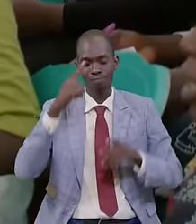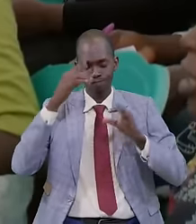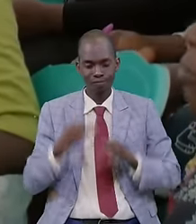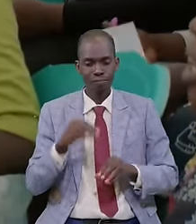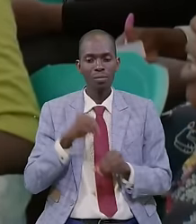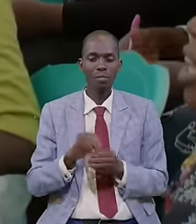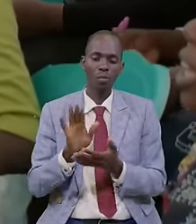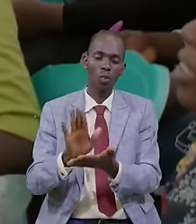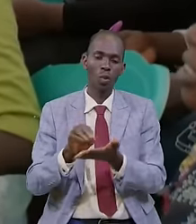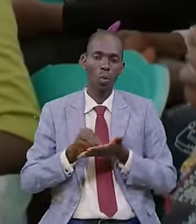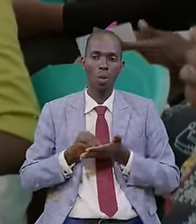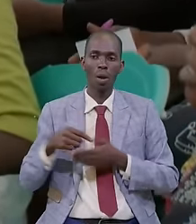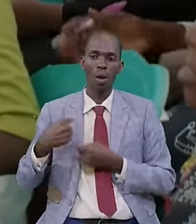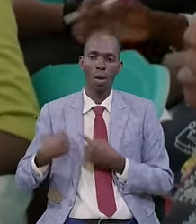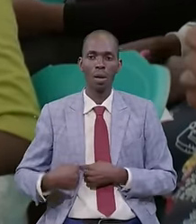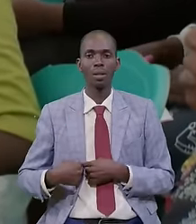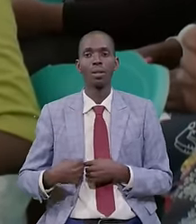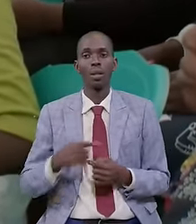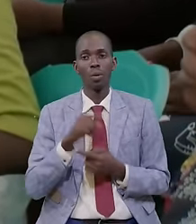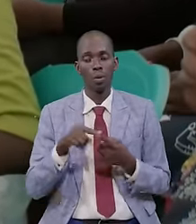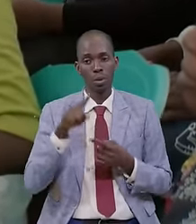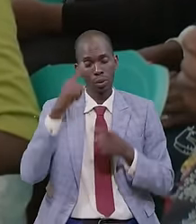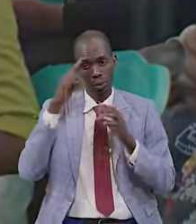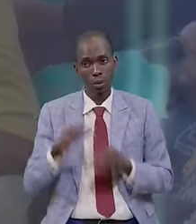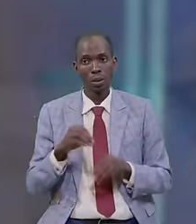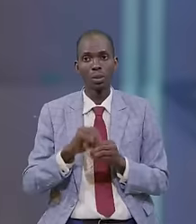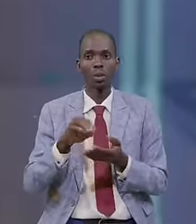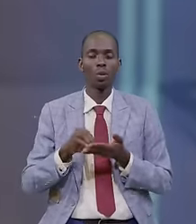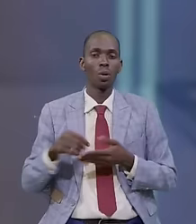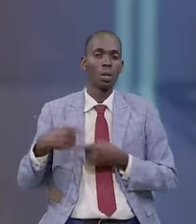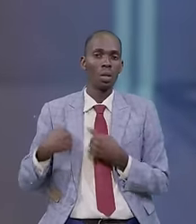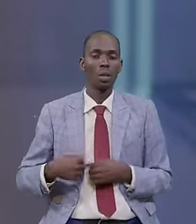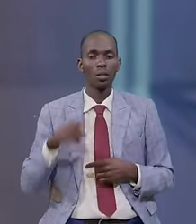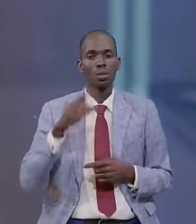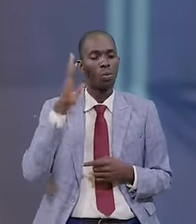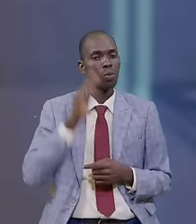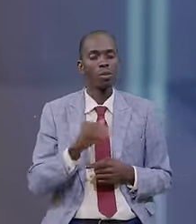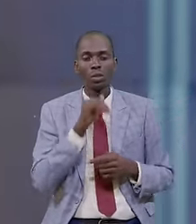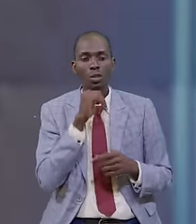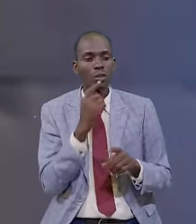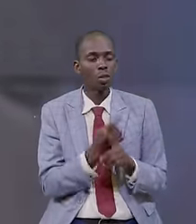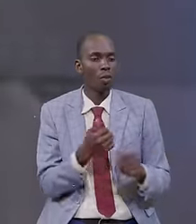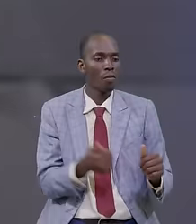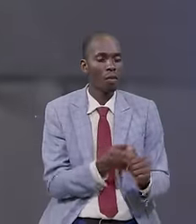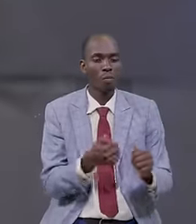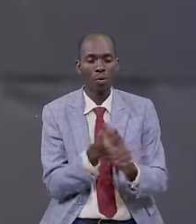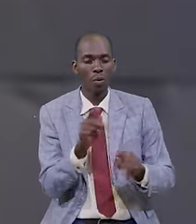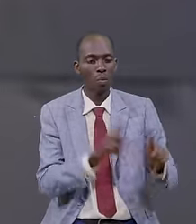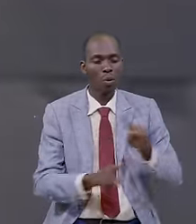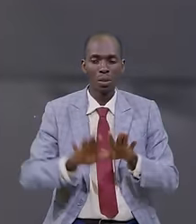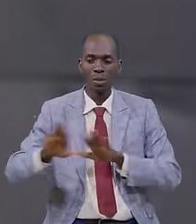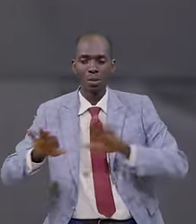heart. And when you make up your mind, you'll not fall for opinion, say opinion there. And it said